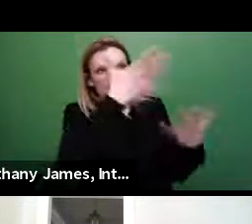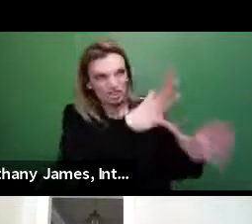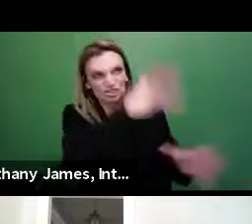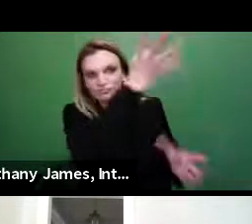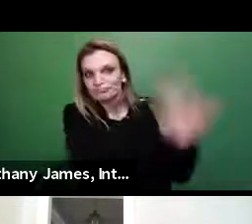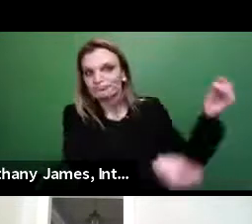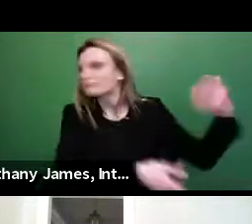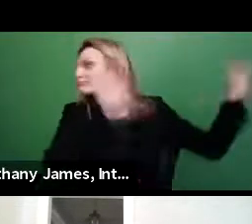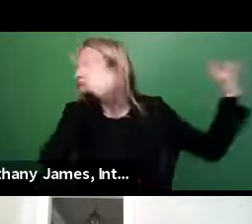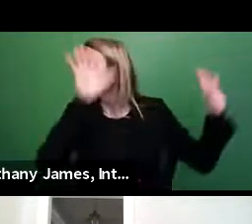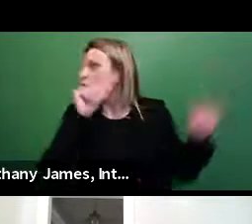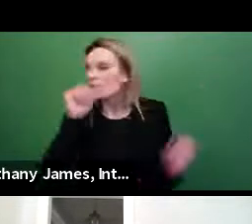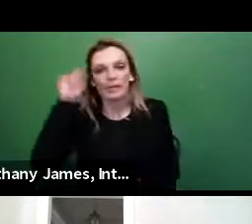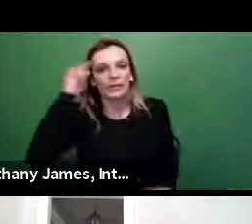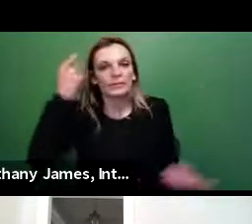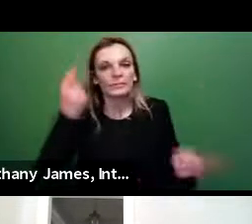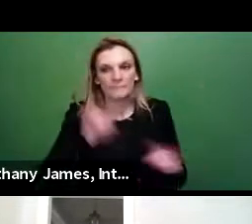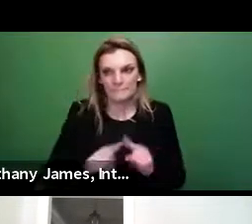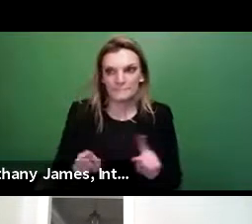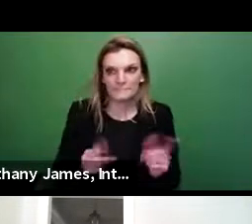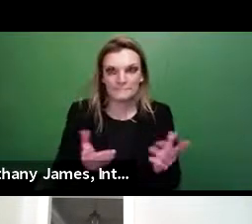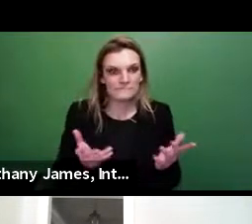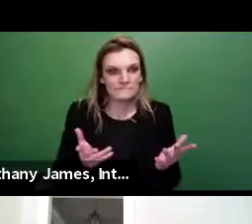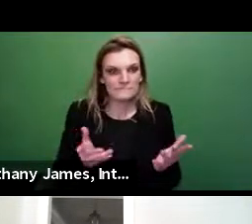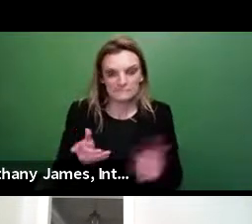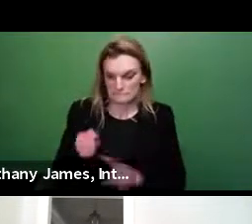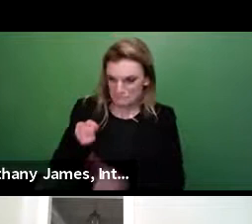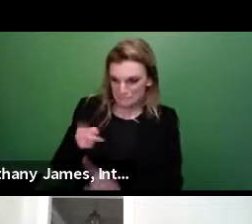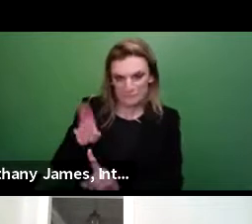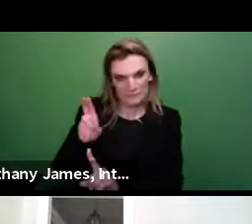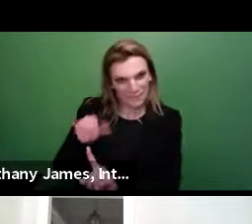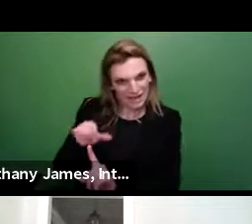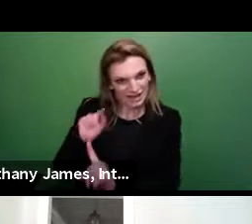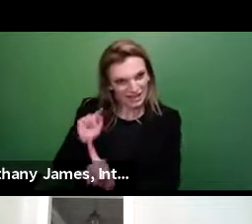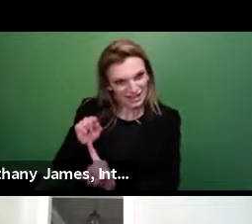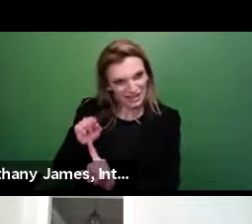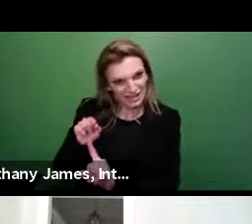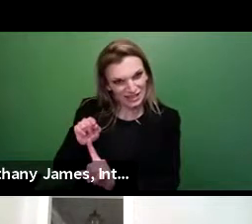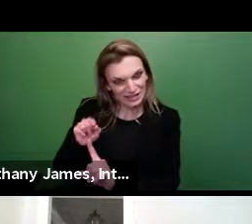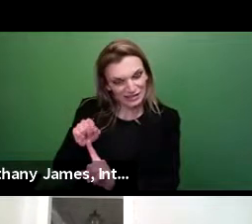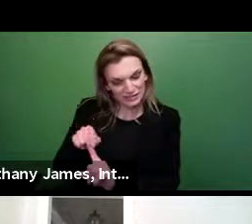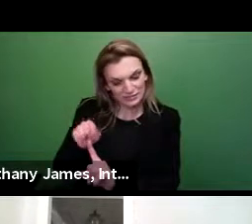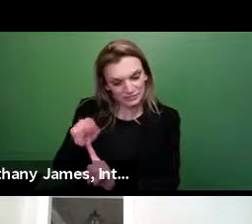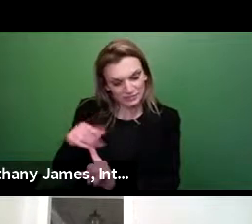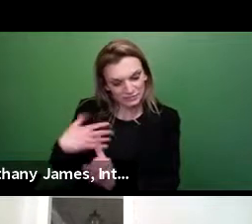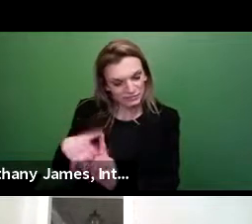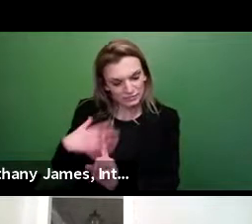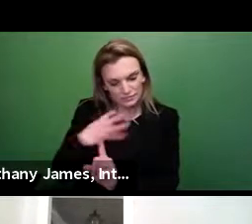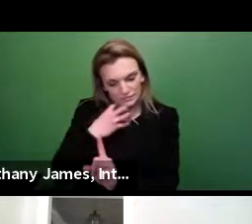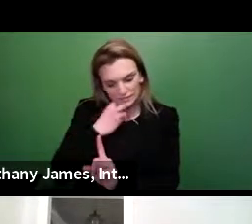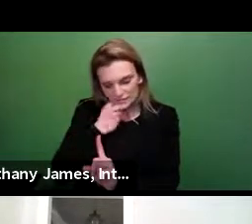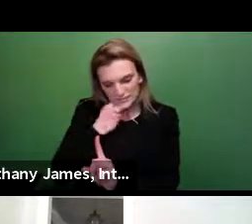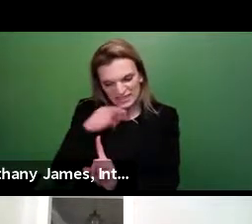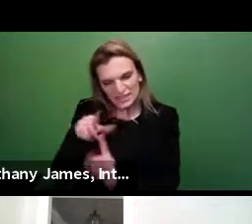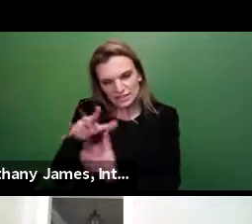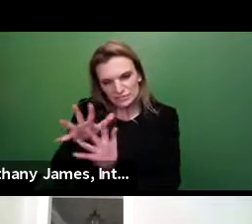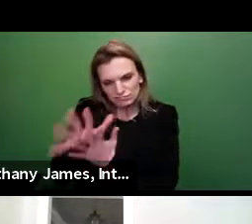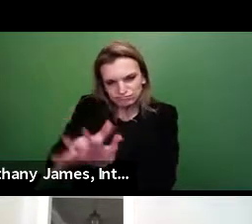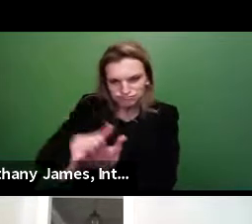the other comments made, Benny is part of the fabric and fiber of Detroit.